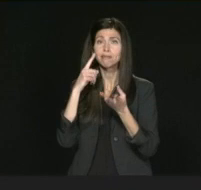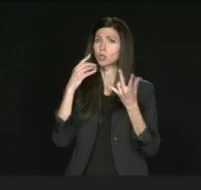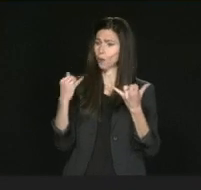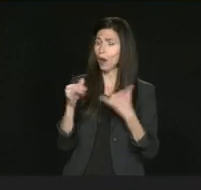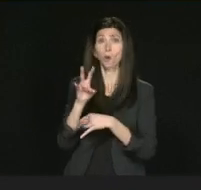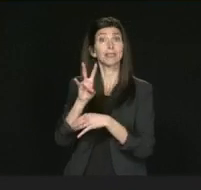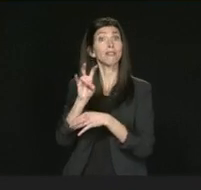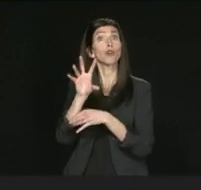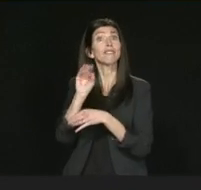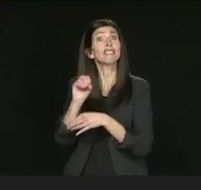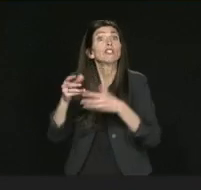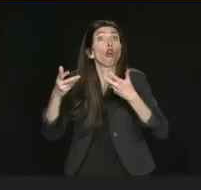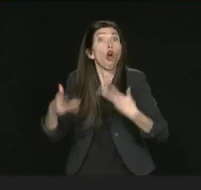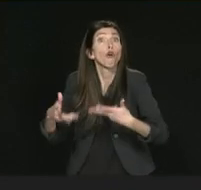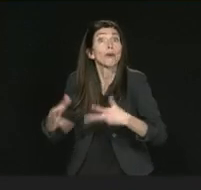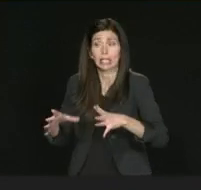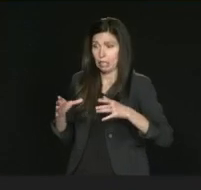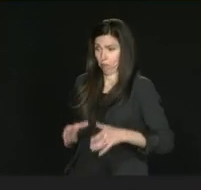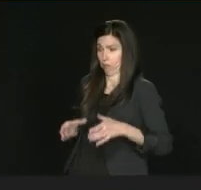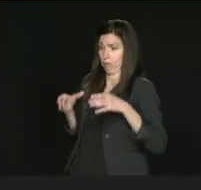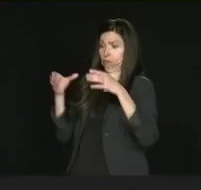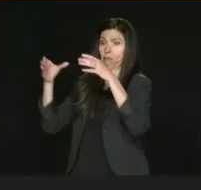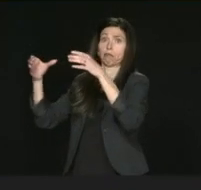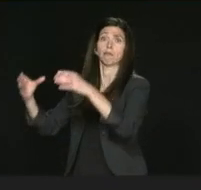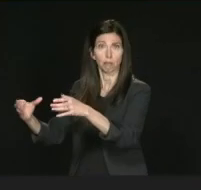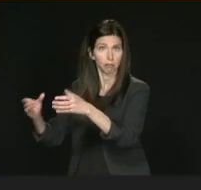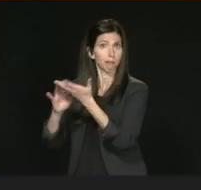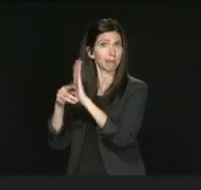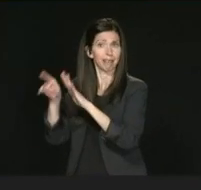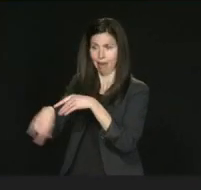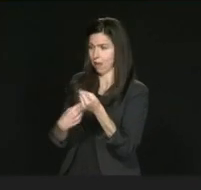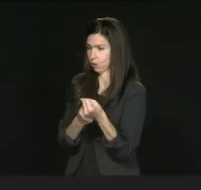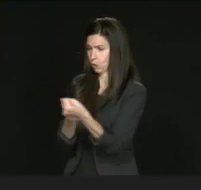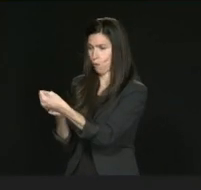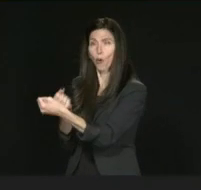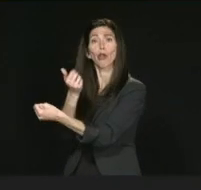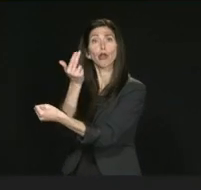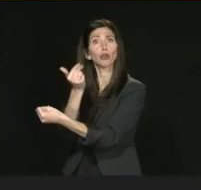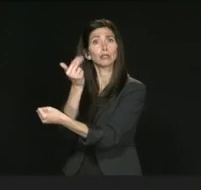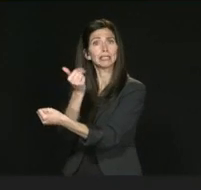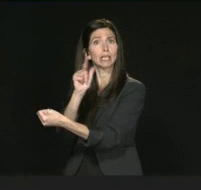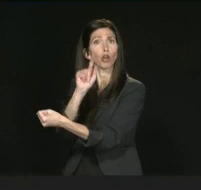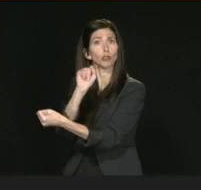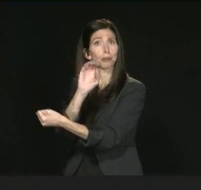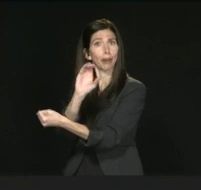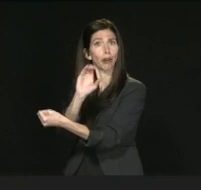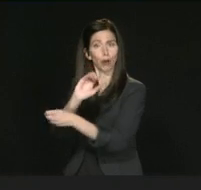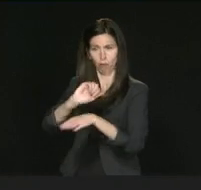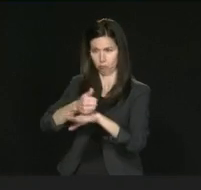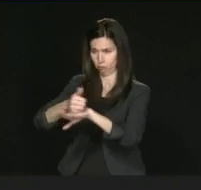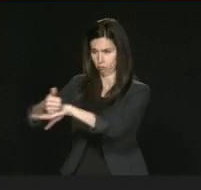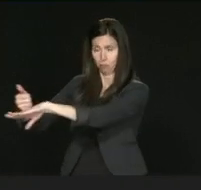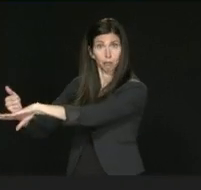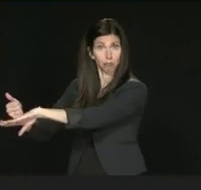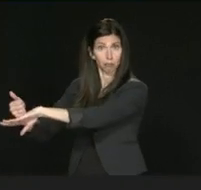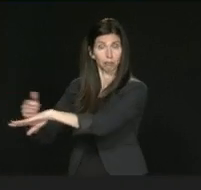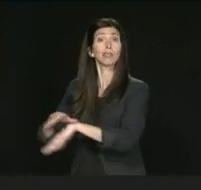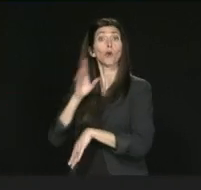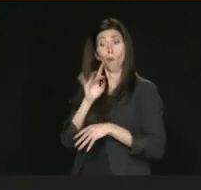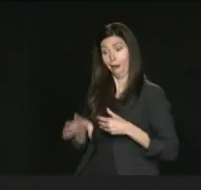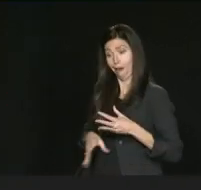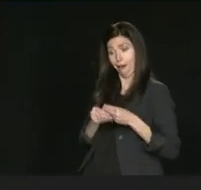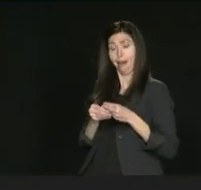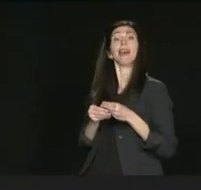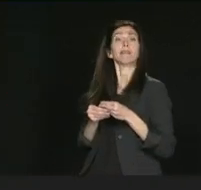support 13 long-term care facilities. We know that there will be an additional deployment of for five other